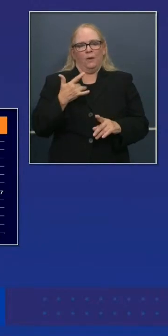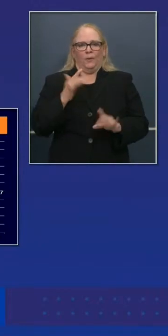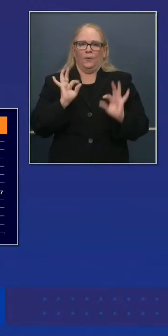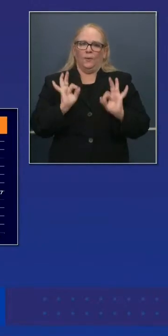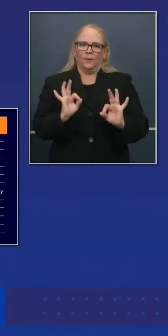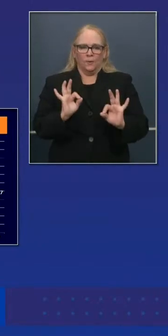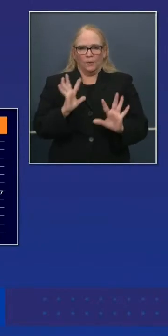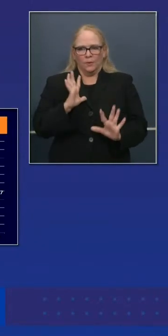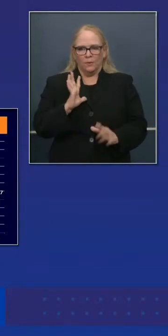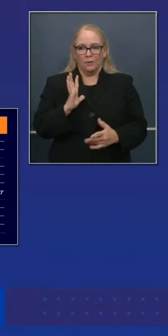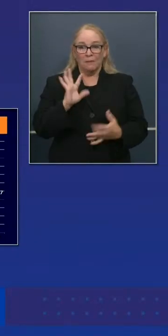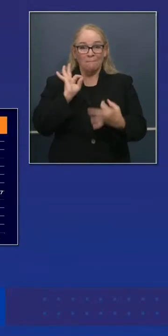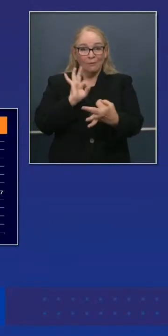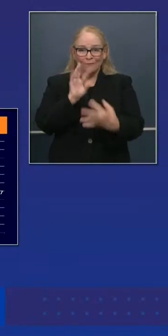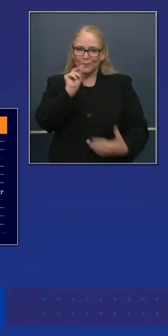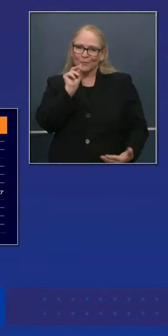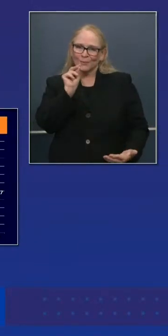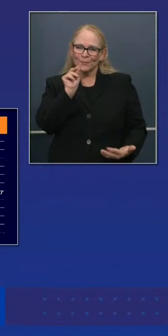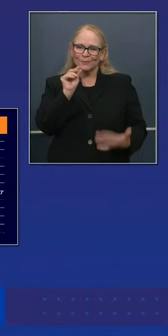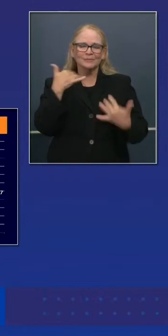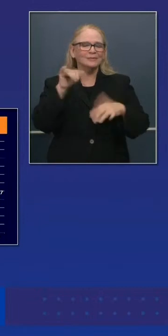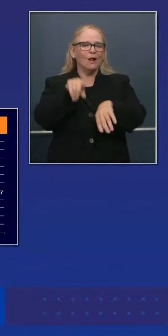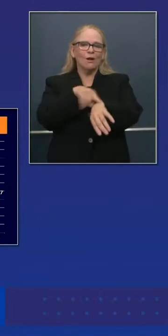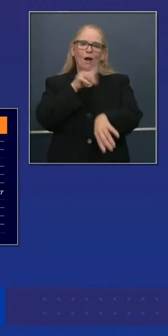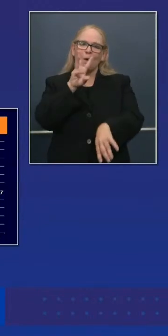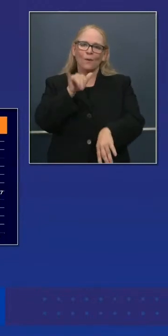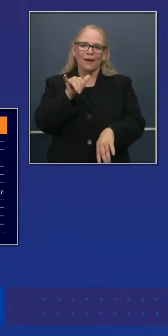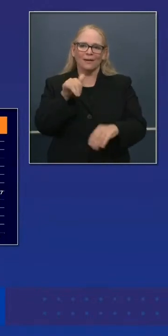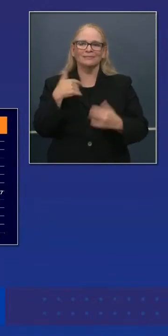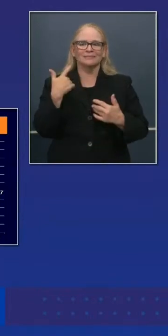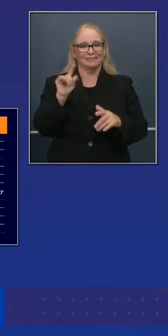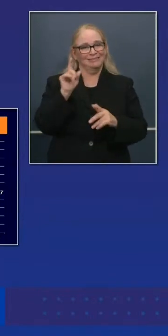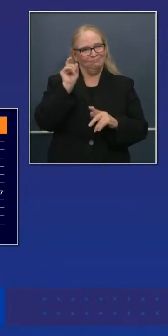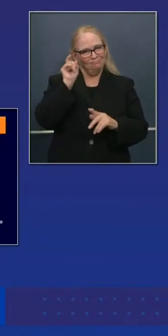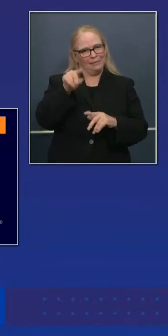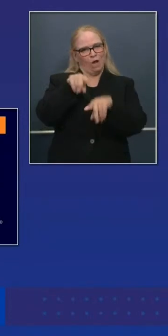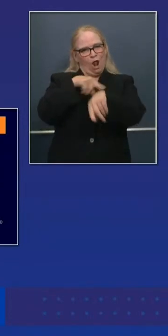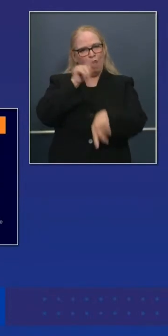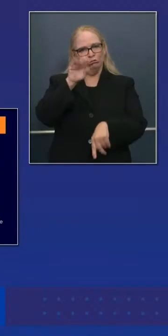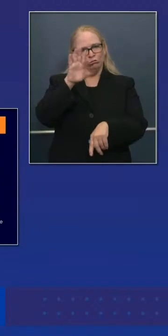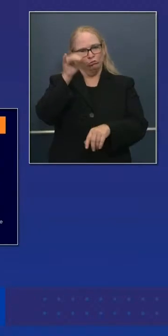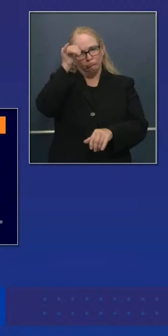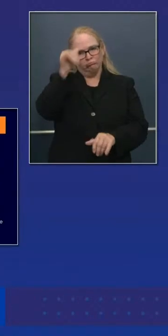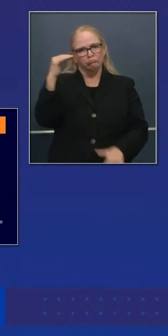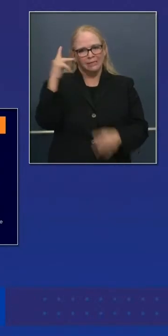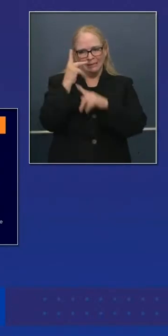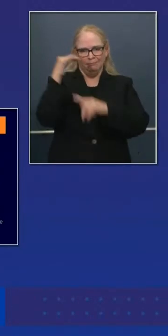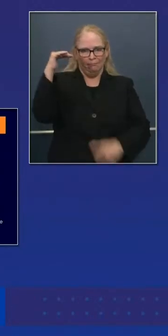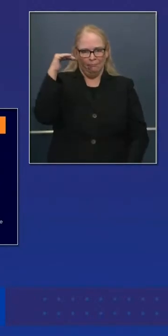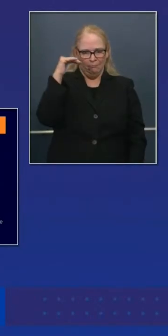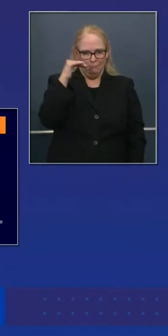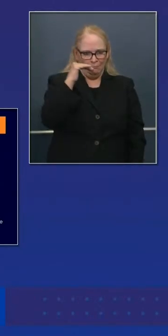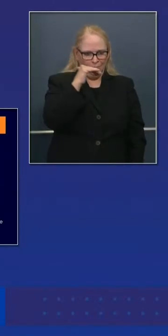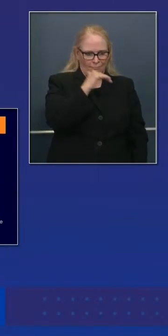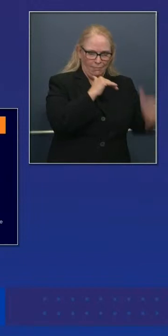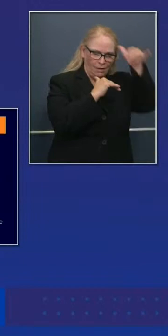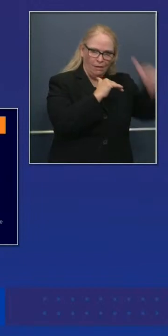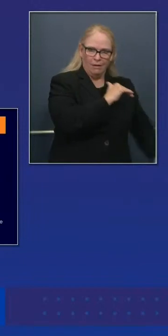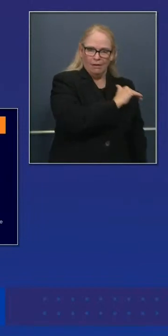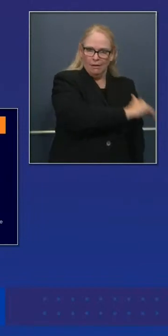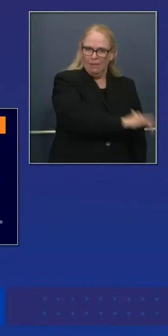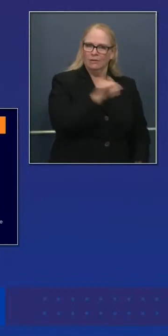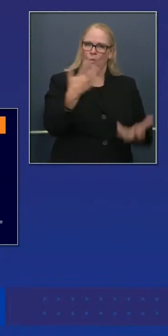kind of stability and long-term decline that we ultimately need to get to where everybody wants to go. Critical